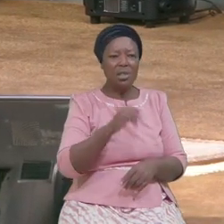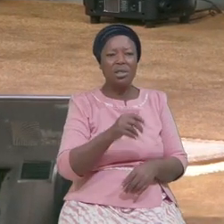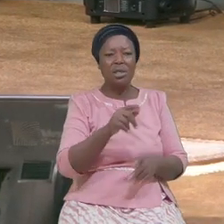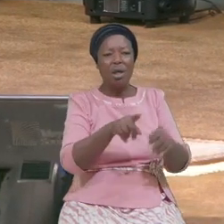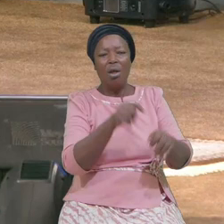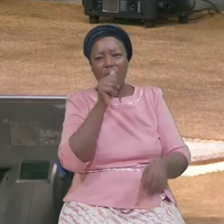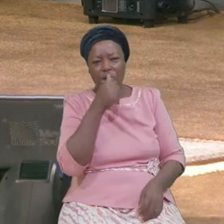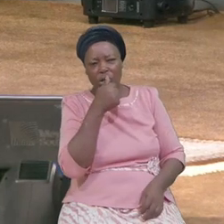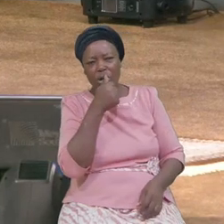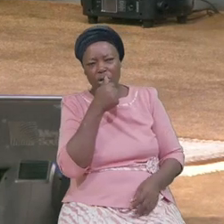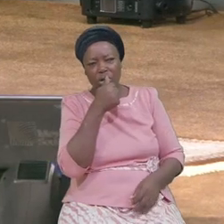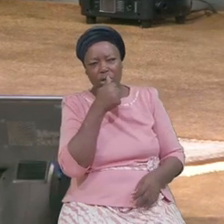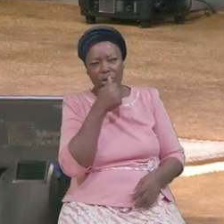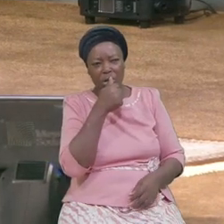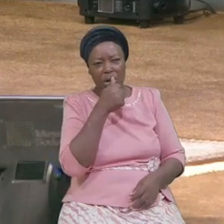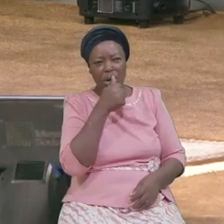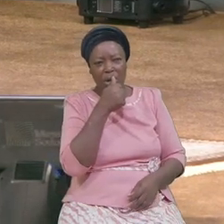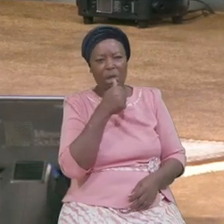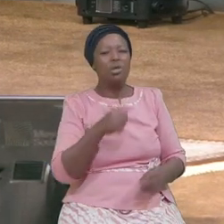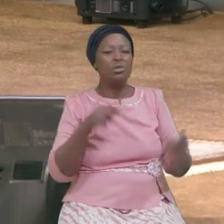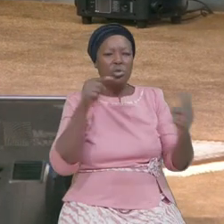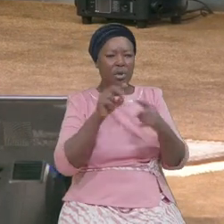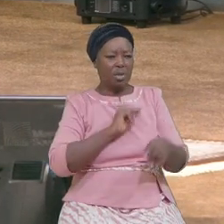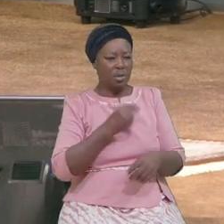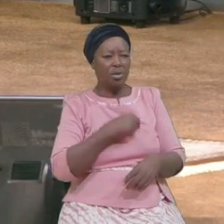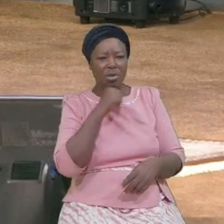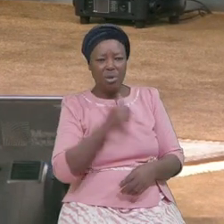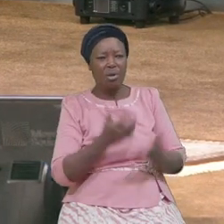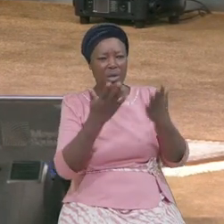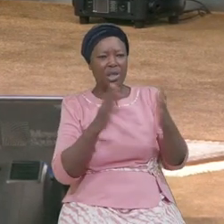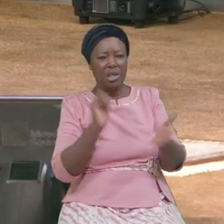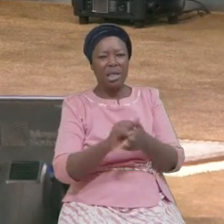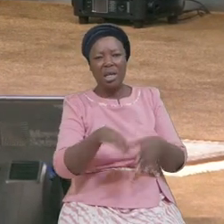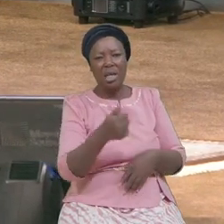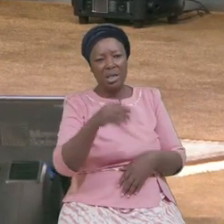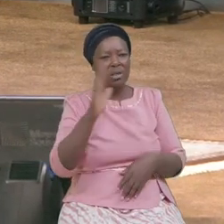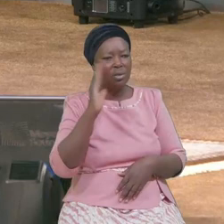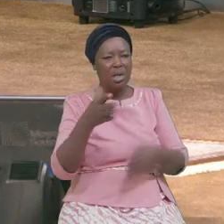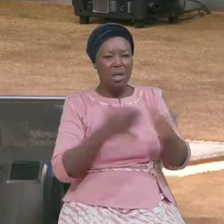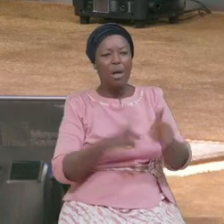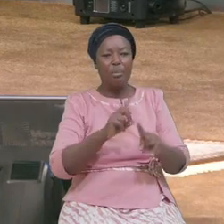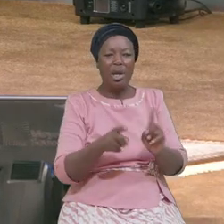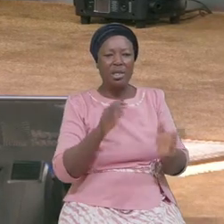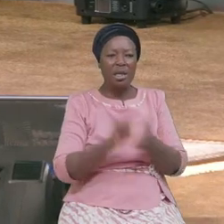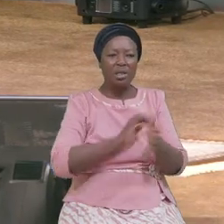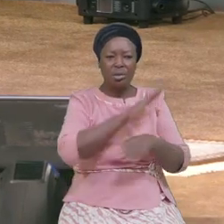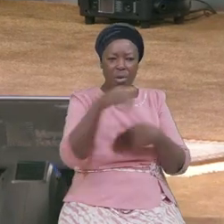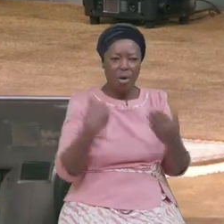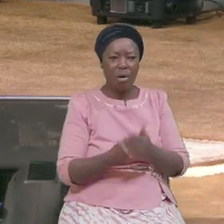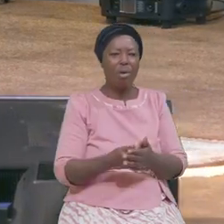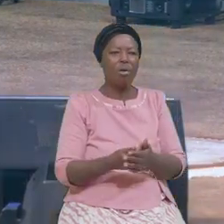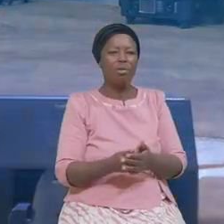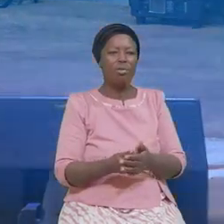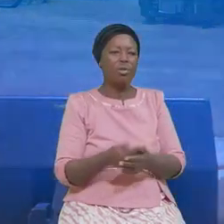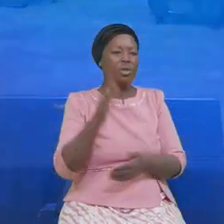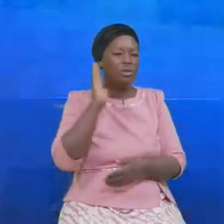towards what? Not willing that any should perish, but that all come